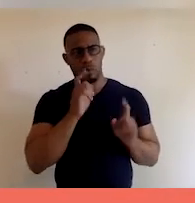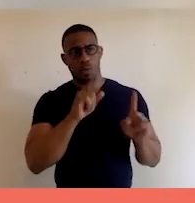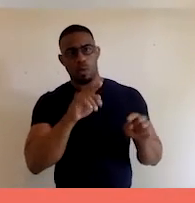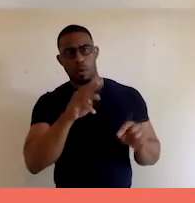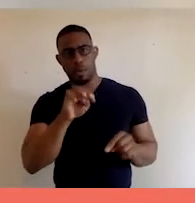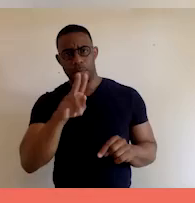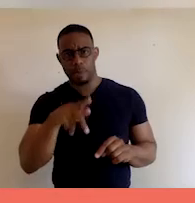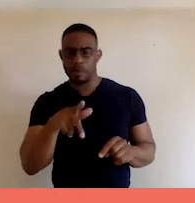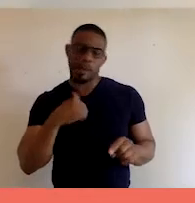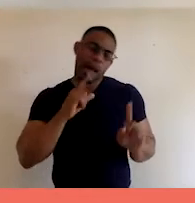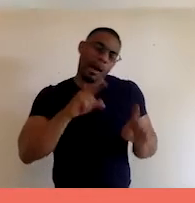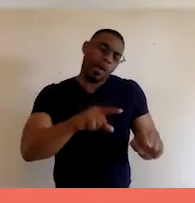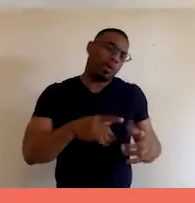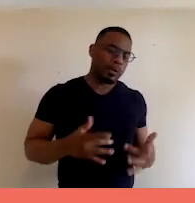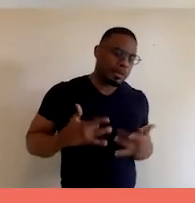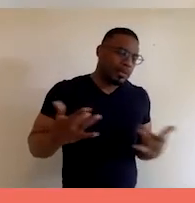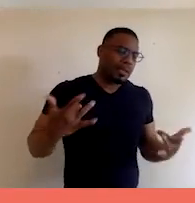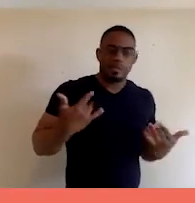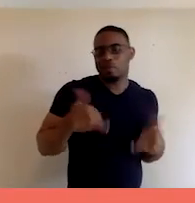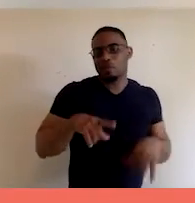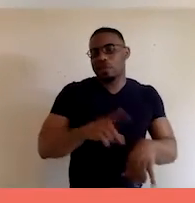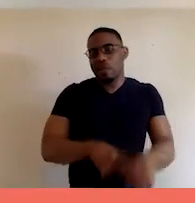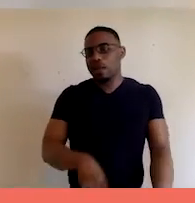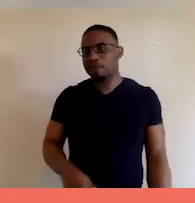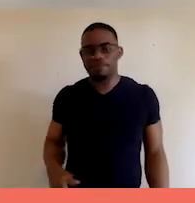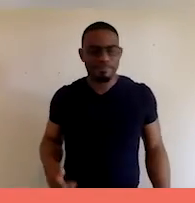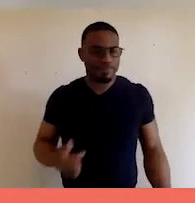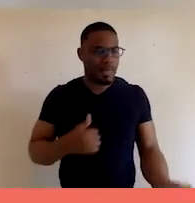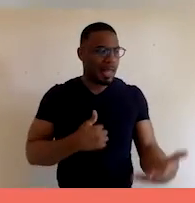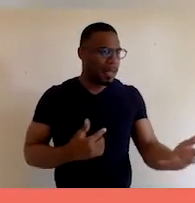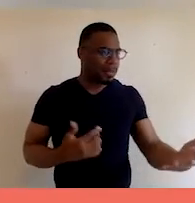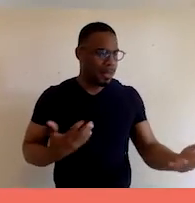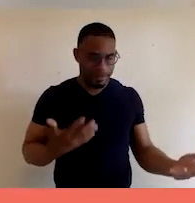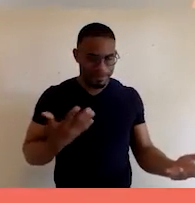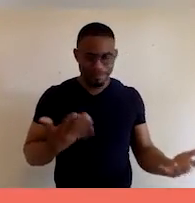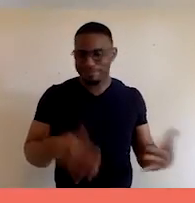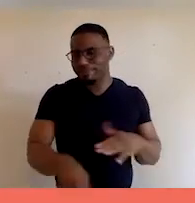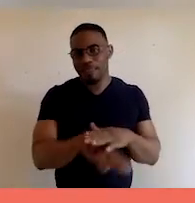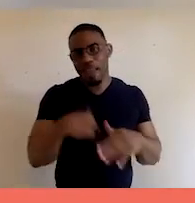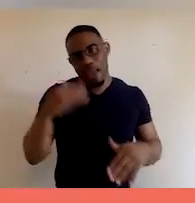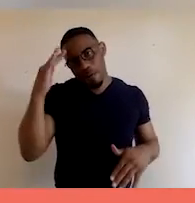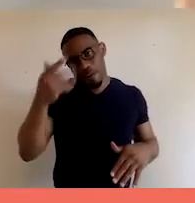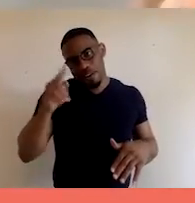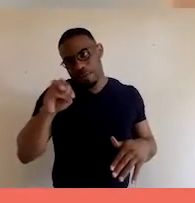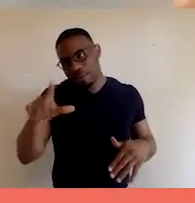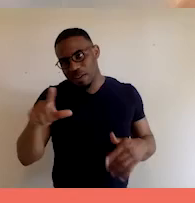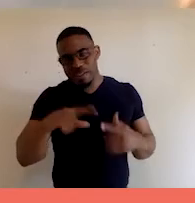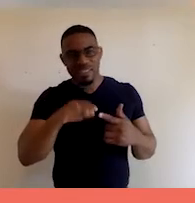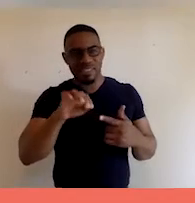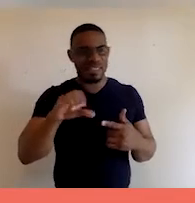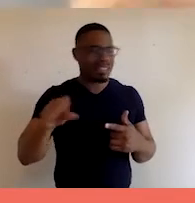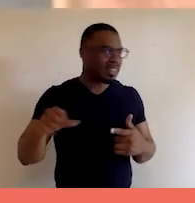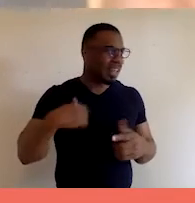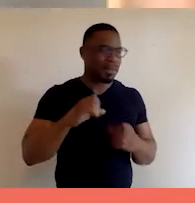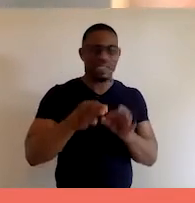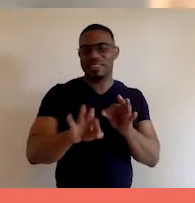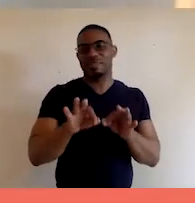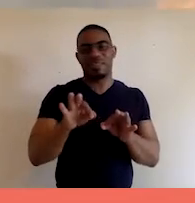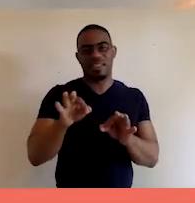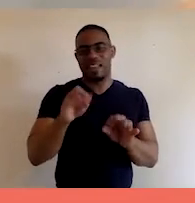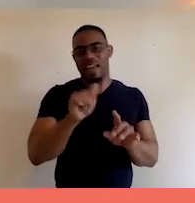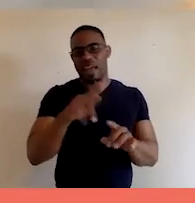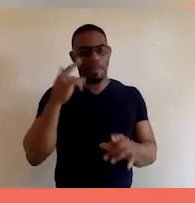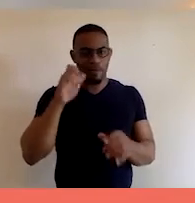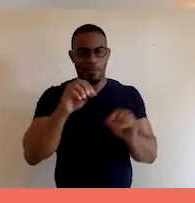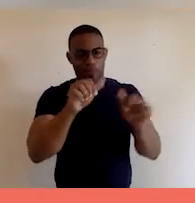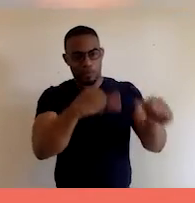meetup. So I go to this meetup, and at this time, I am basically, I know HTML, CSS. I made a very simple application where if